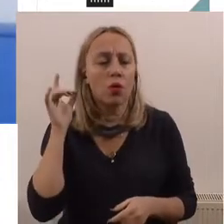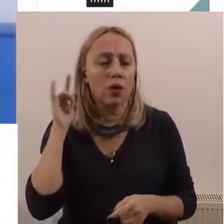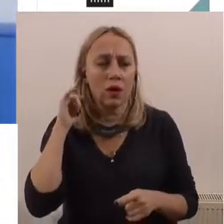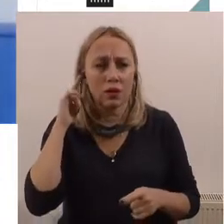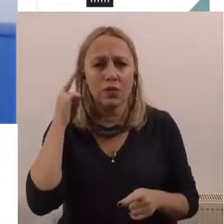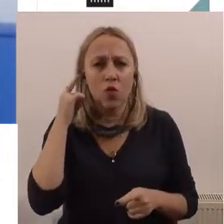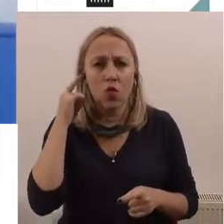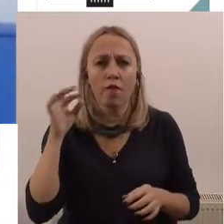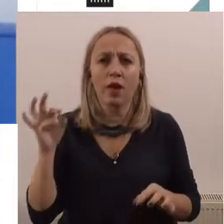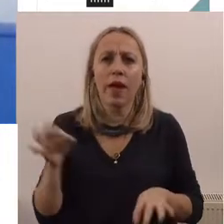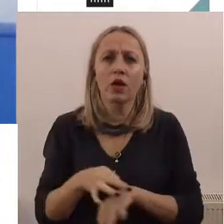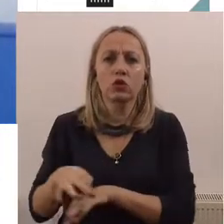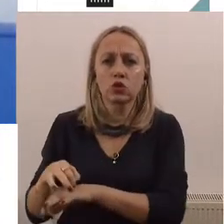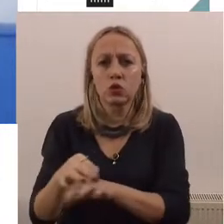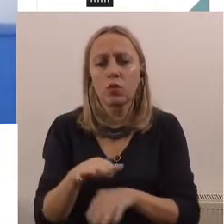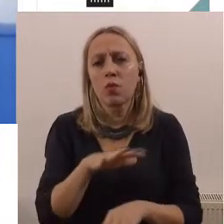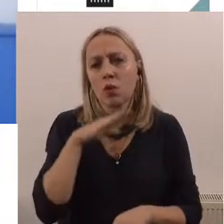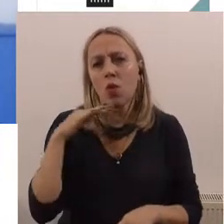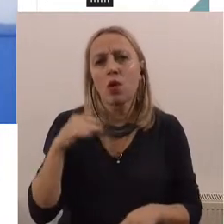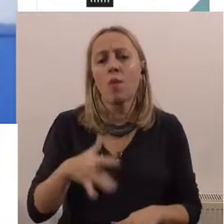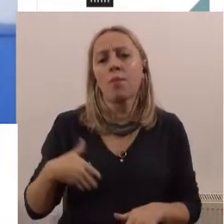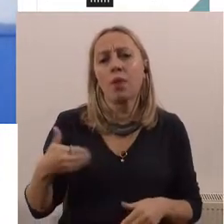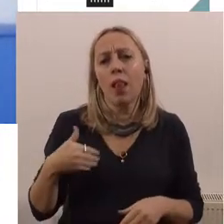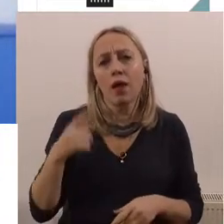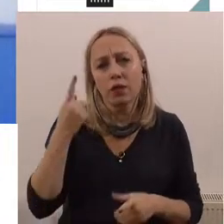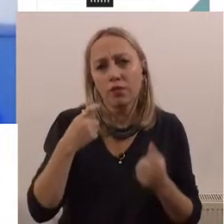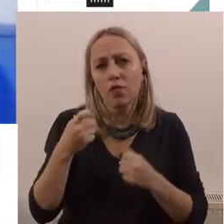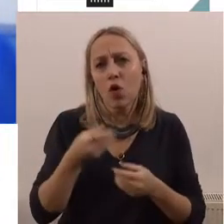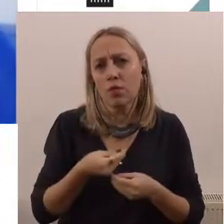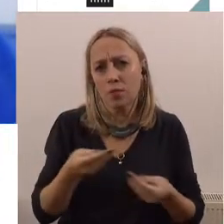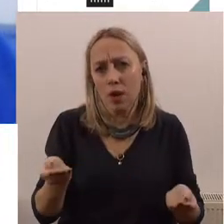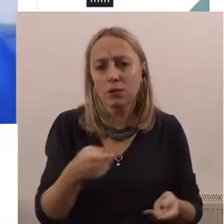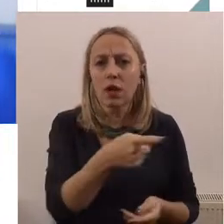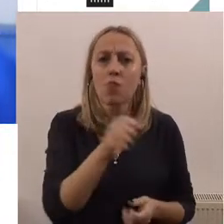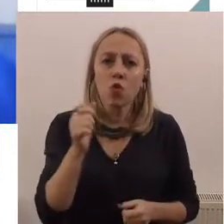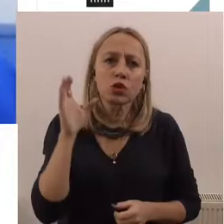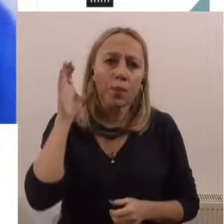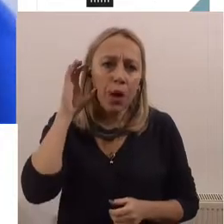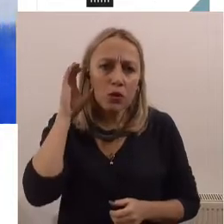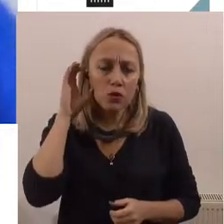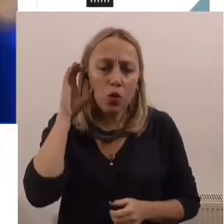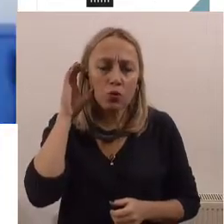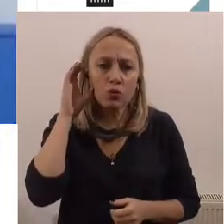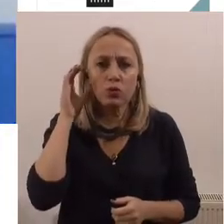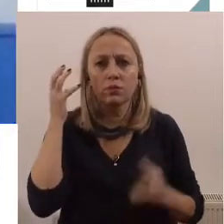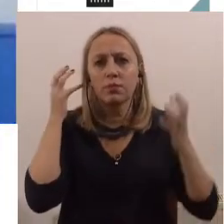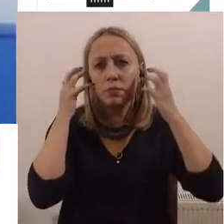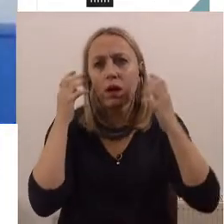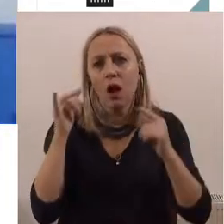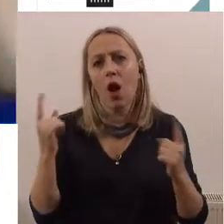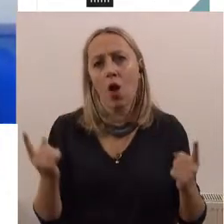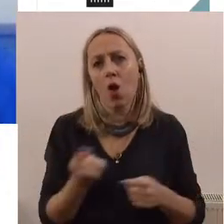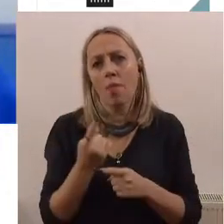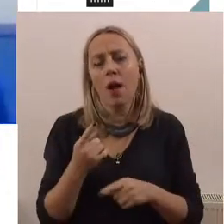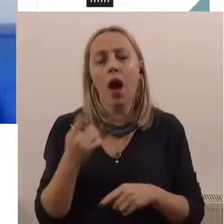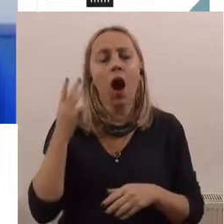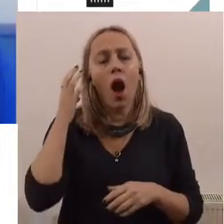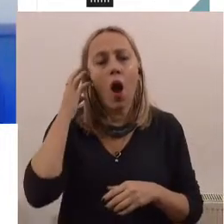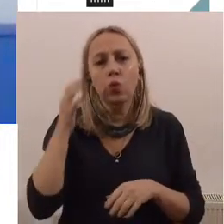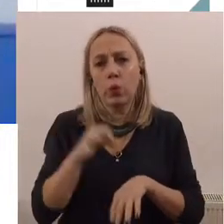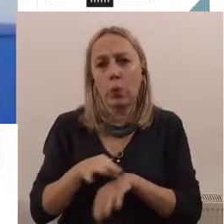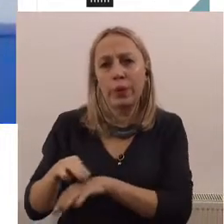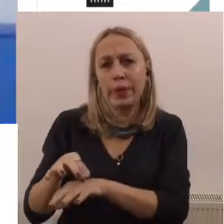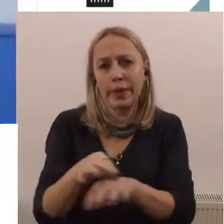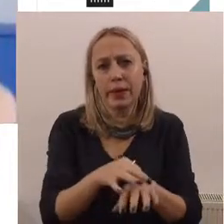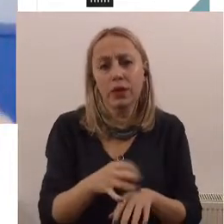And in the audio tours, they were first, you could only listen like the old audio tour,